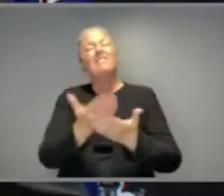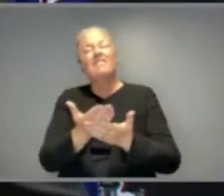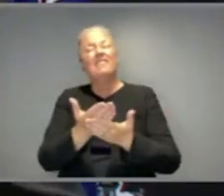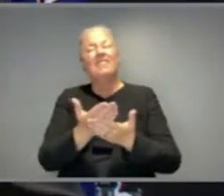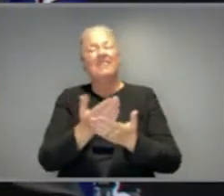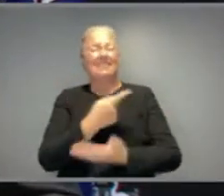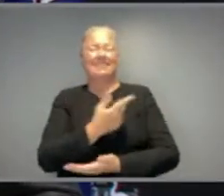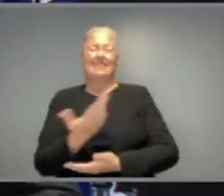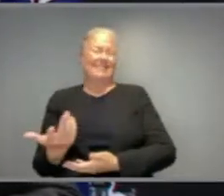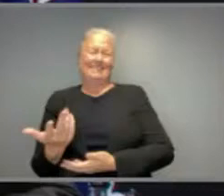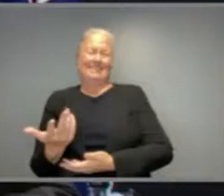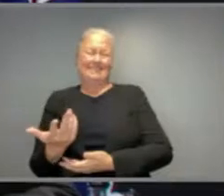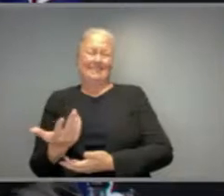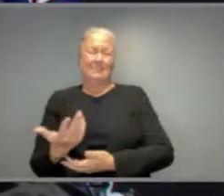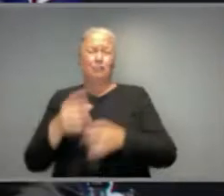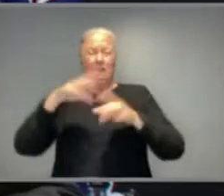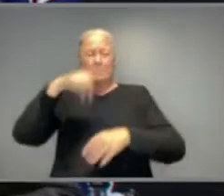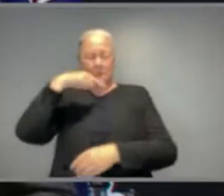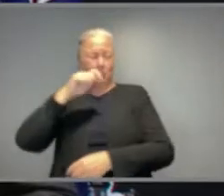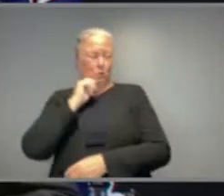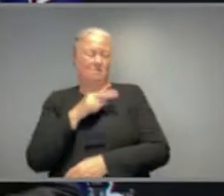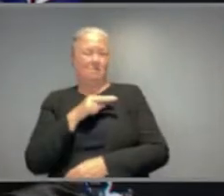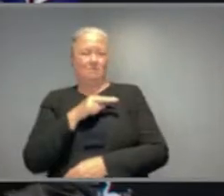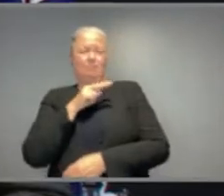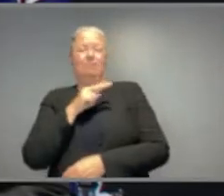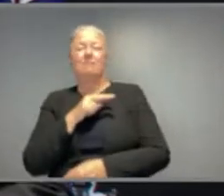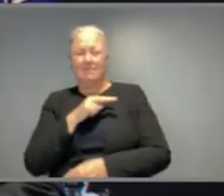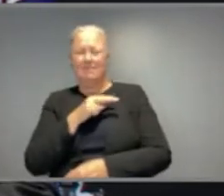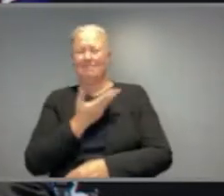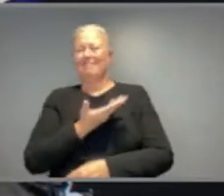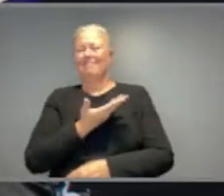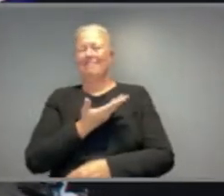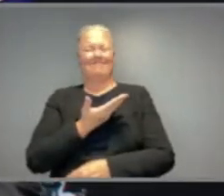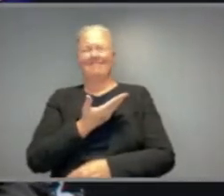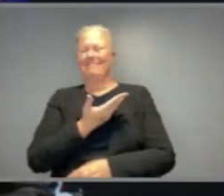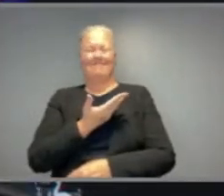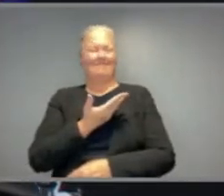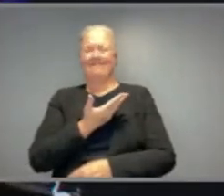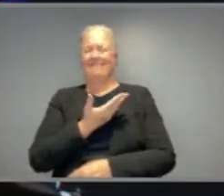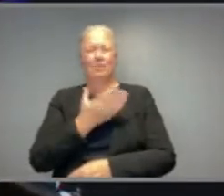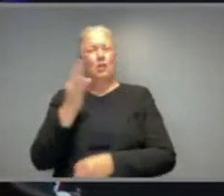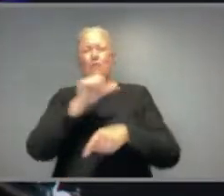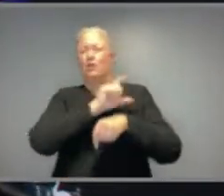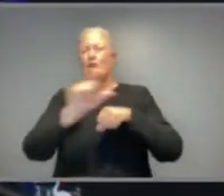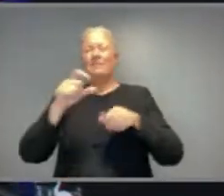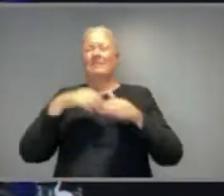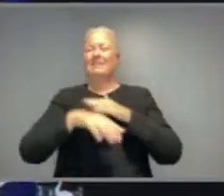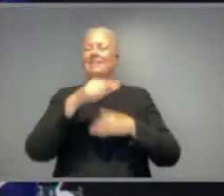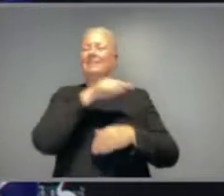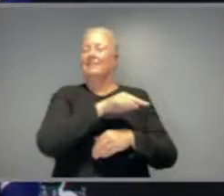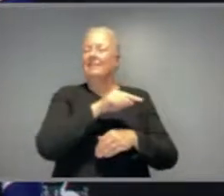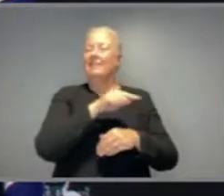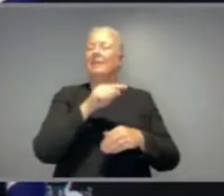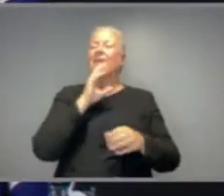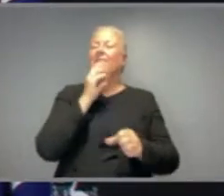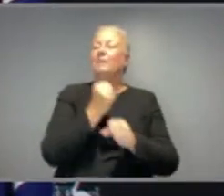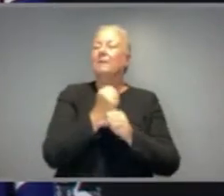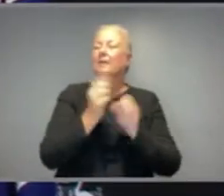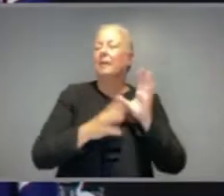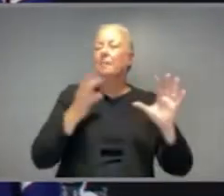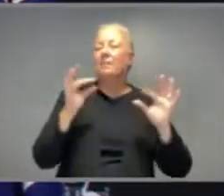Australians. It says to them that their health concerns that they might have about a